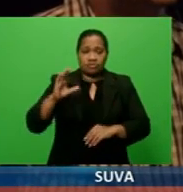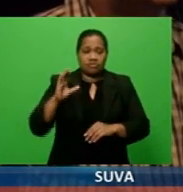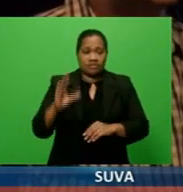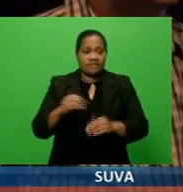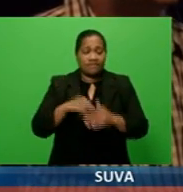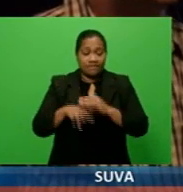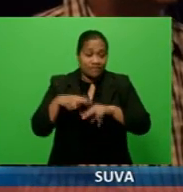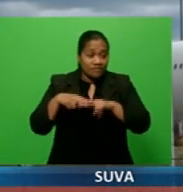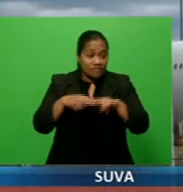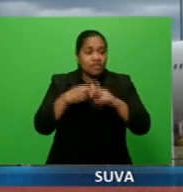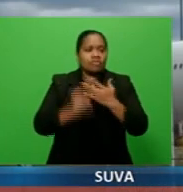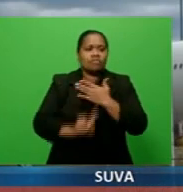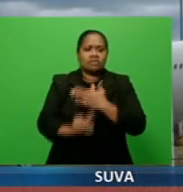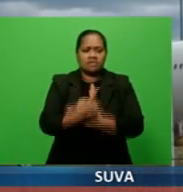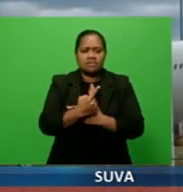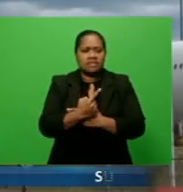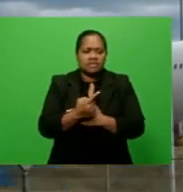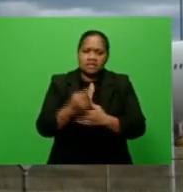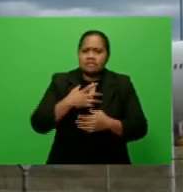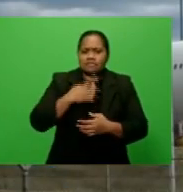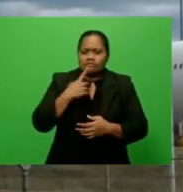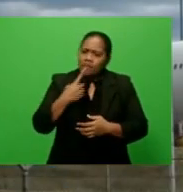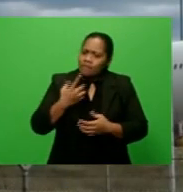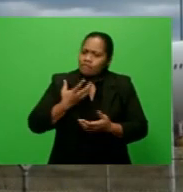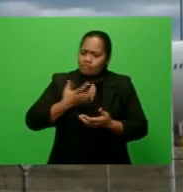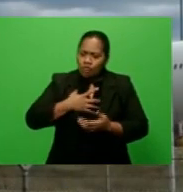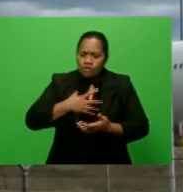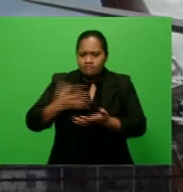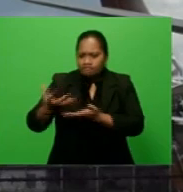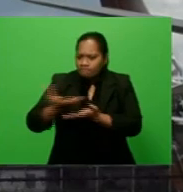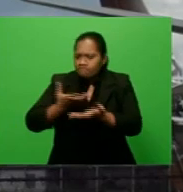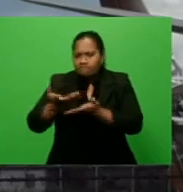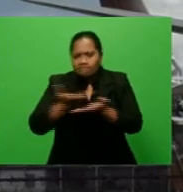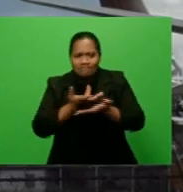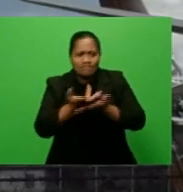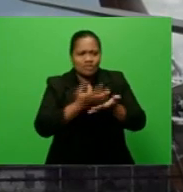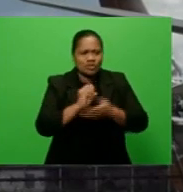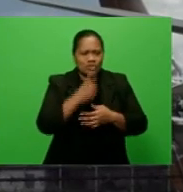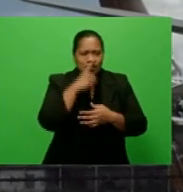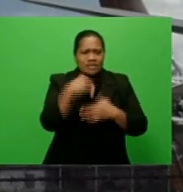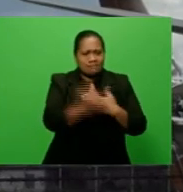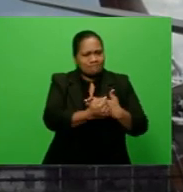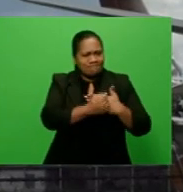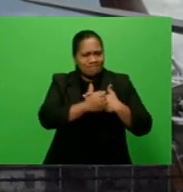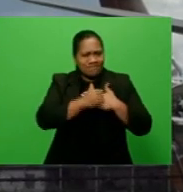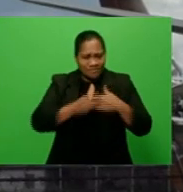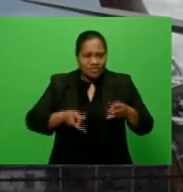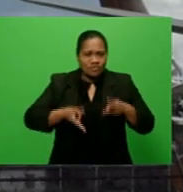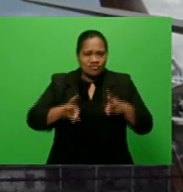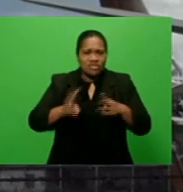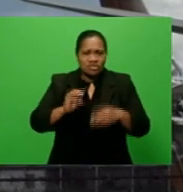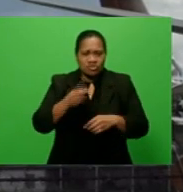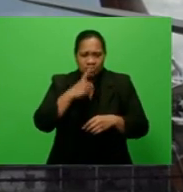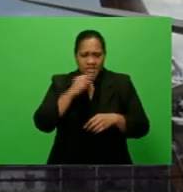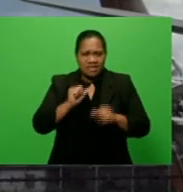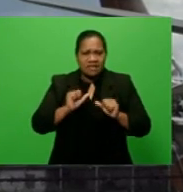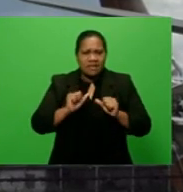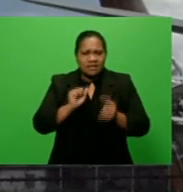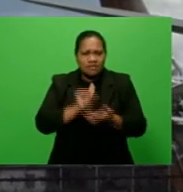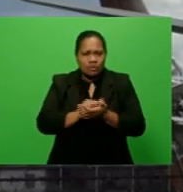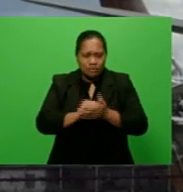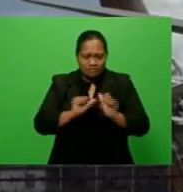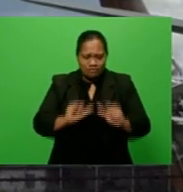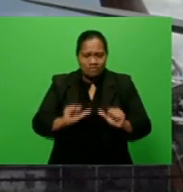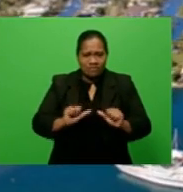more collaboration is needed to initiate new and effective safety measures to tackle the impacts of COVID-19 before